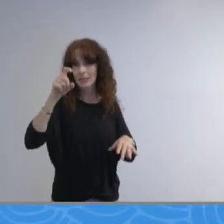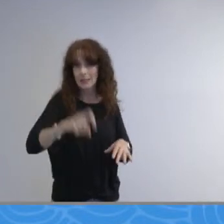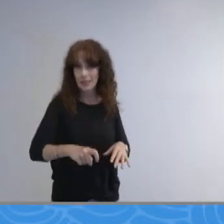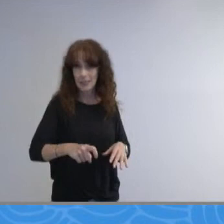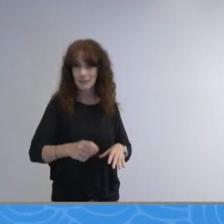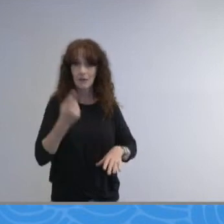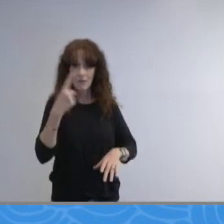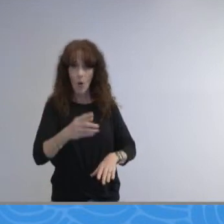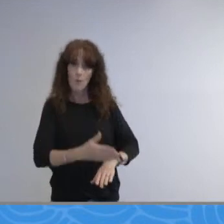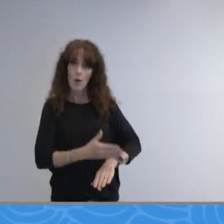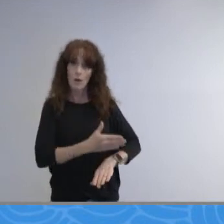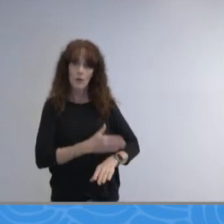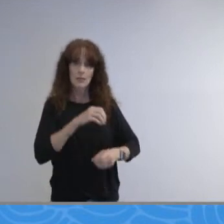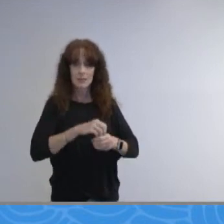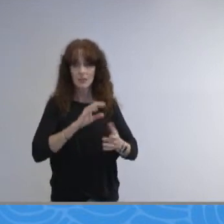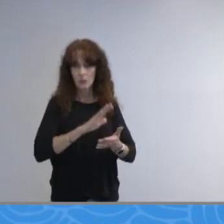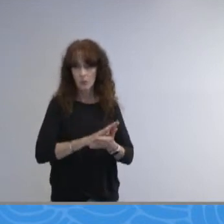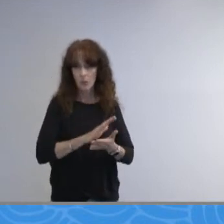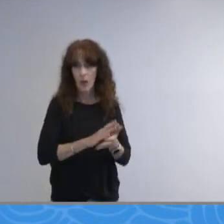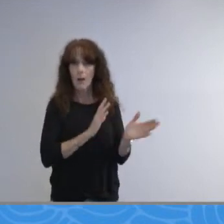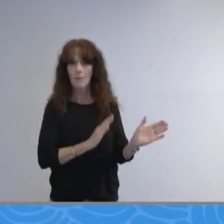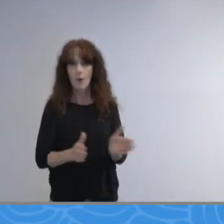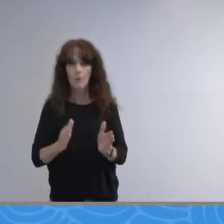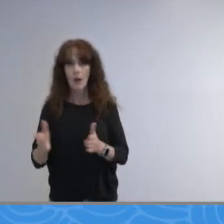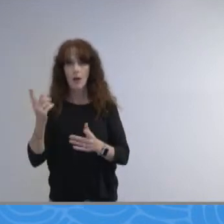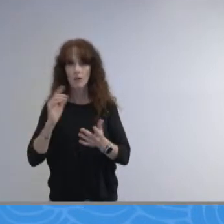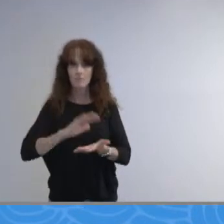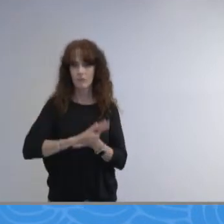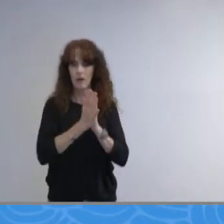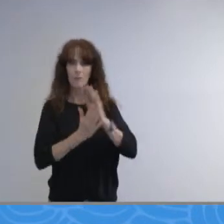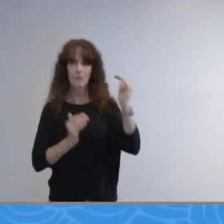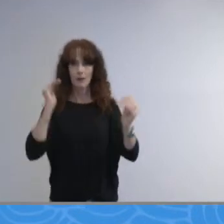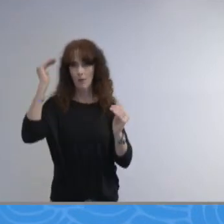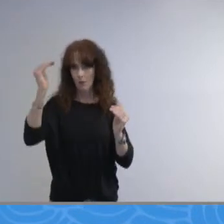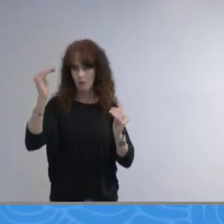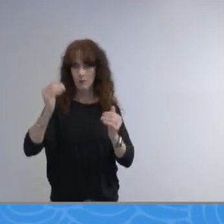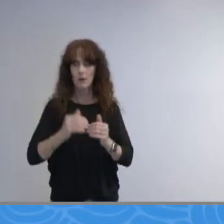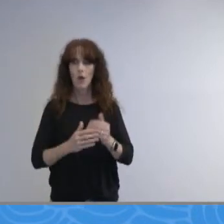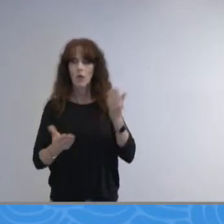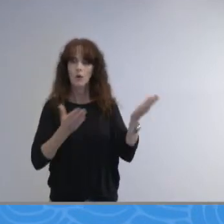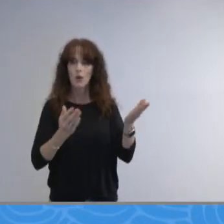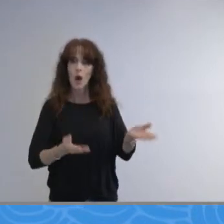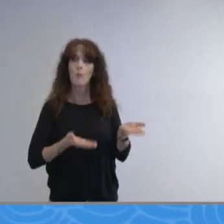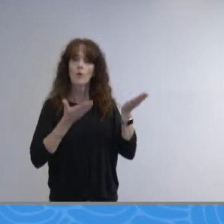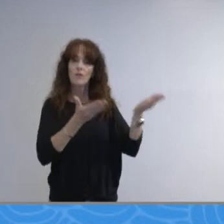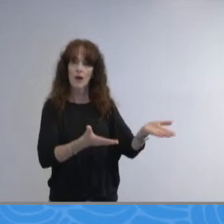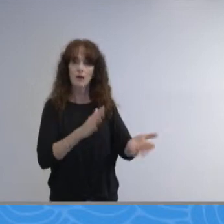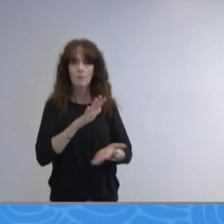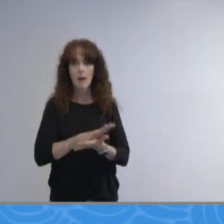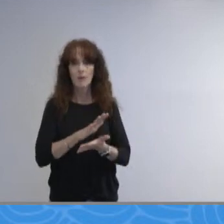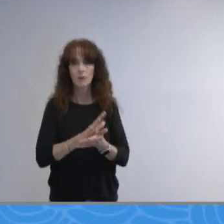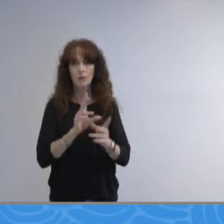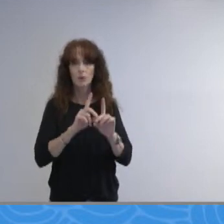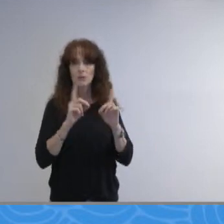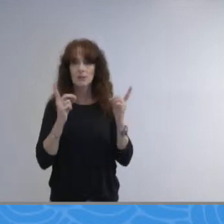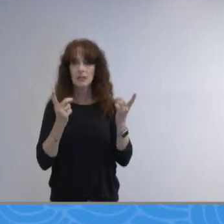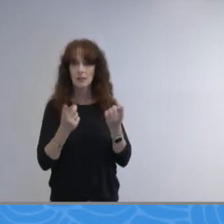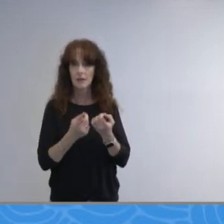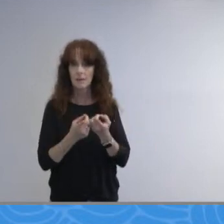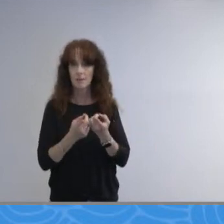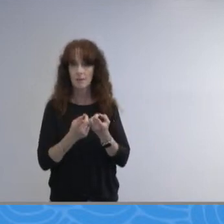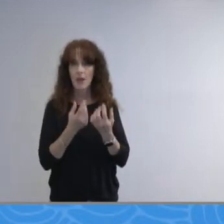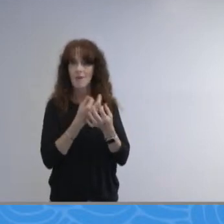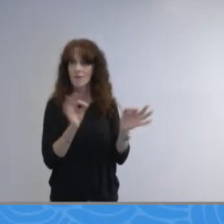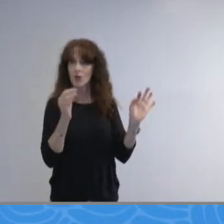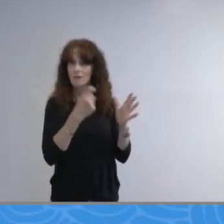make progress in school and become prepared for adulthood, those services are to be provided by the school district, like it says, free